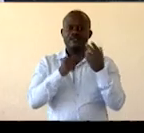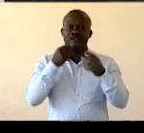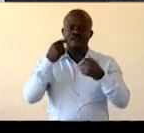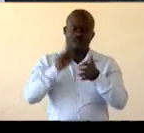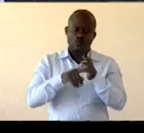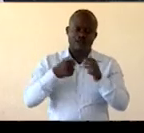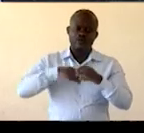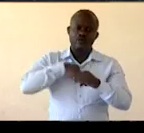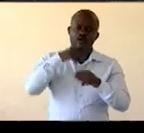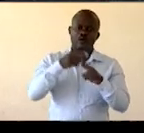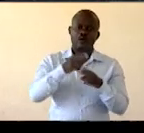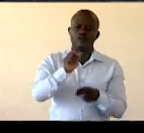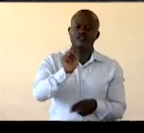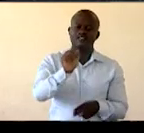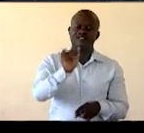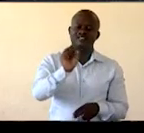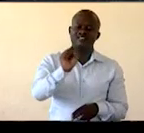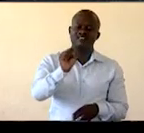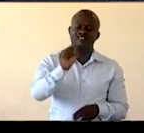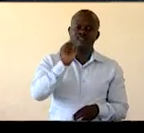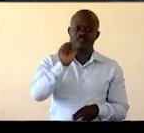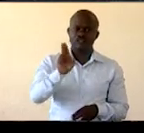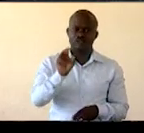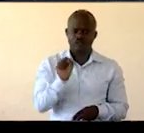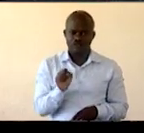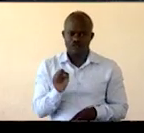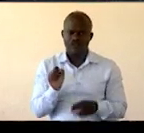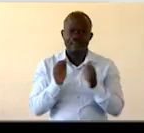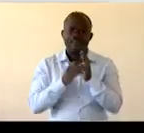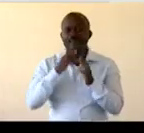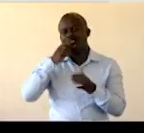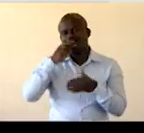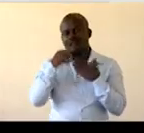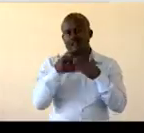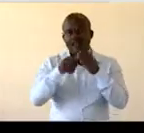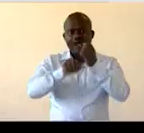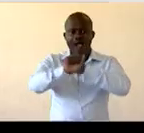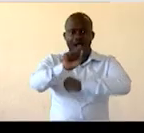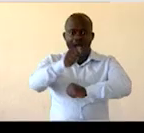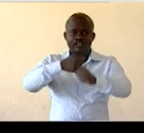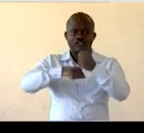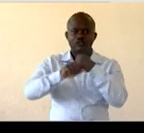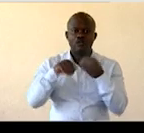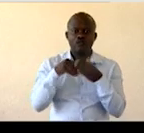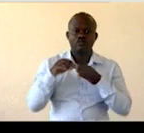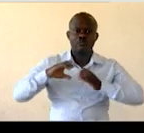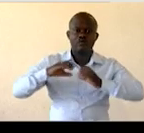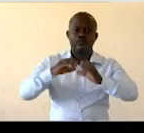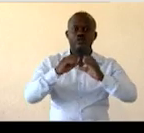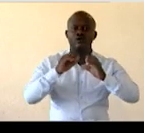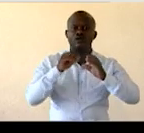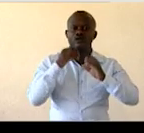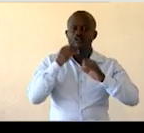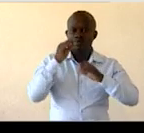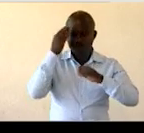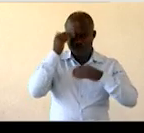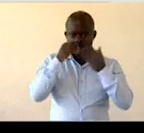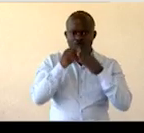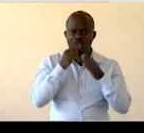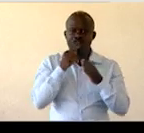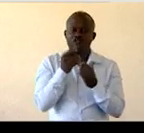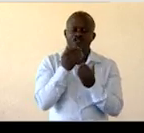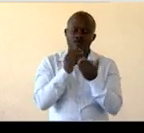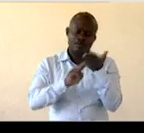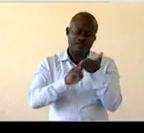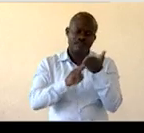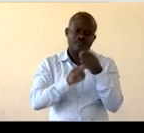call a tissue. Then response is an action or movement due to application of